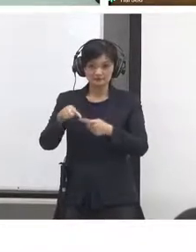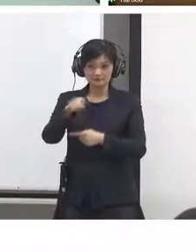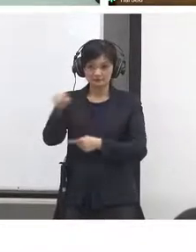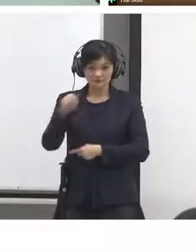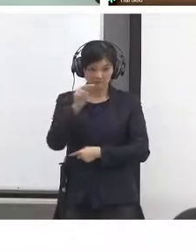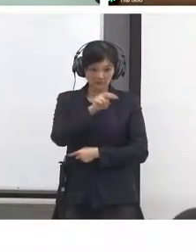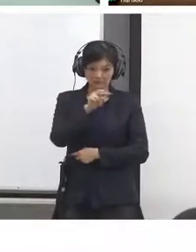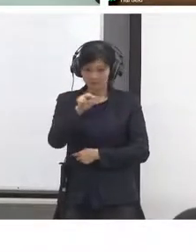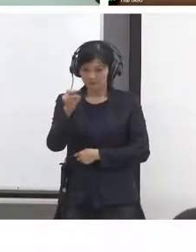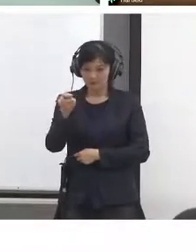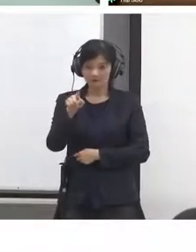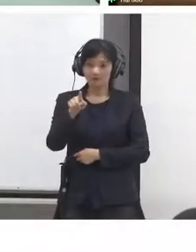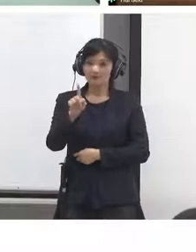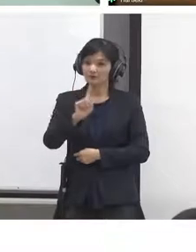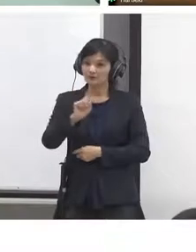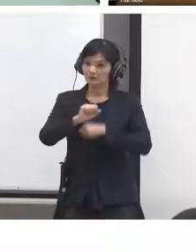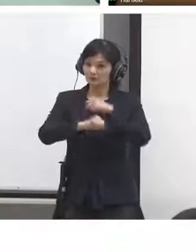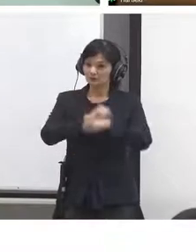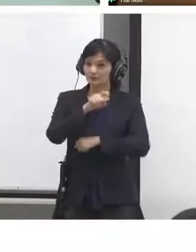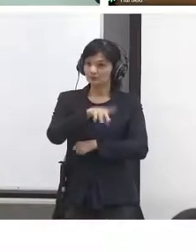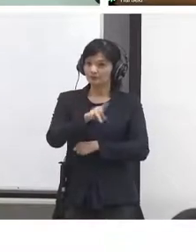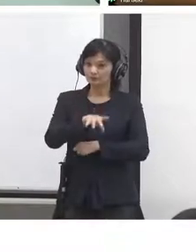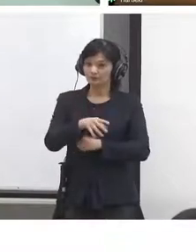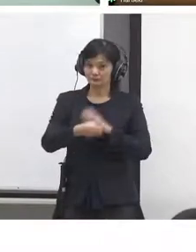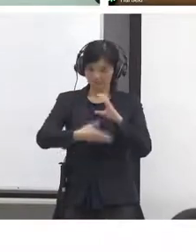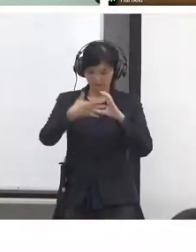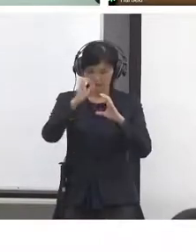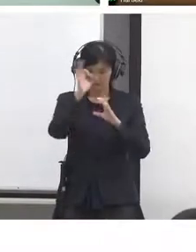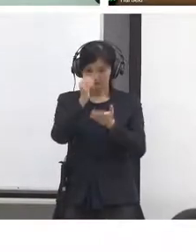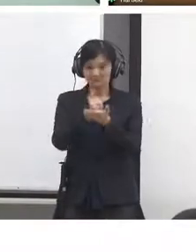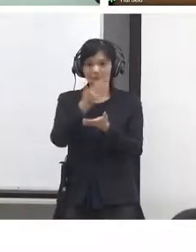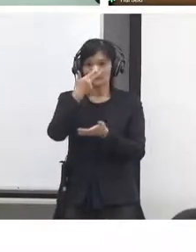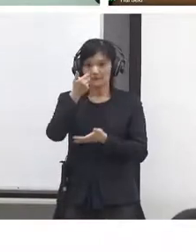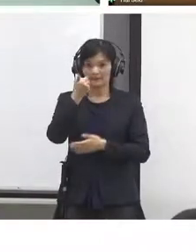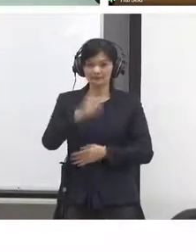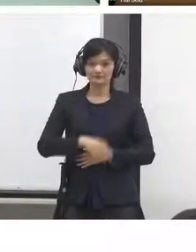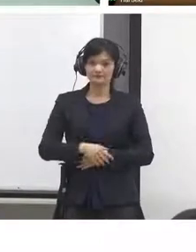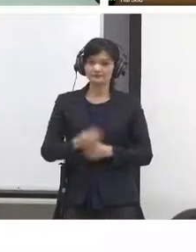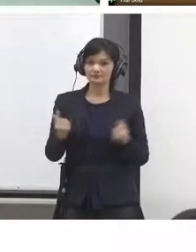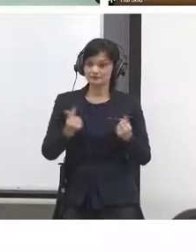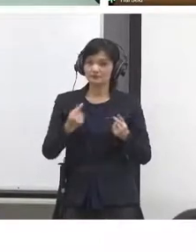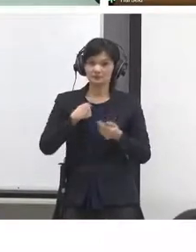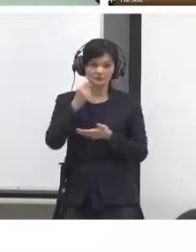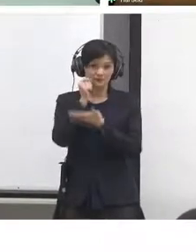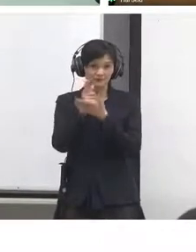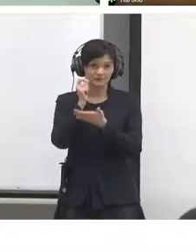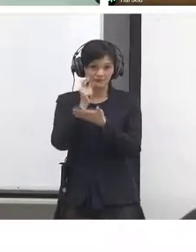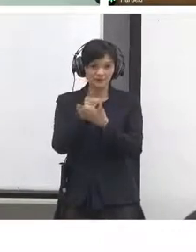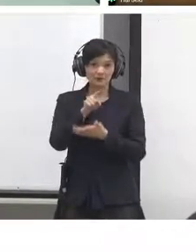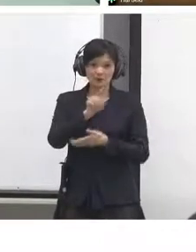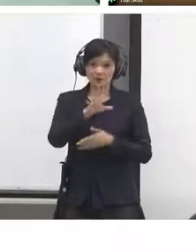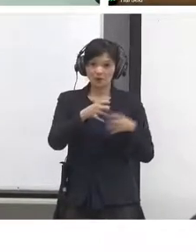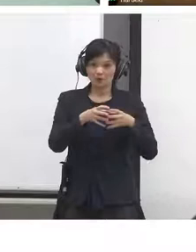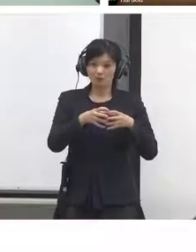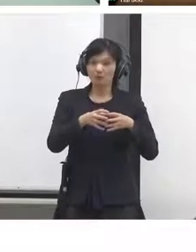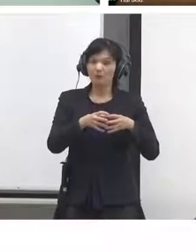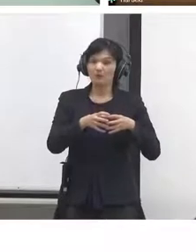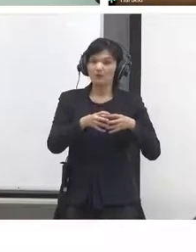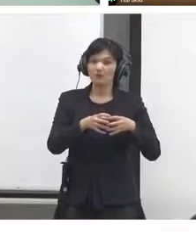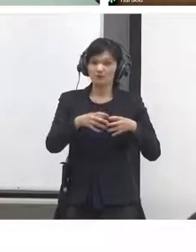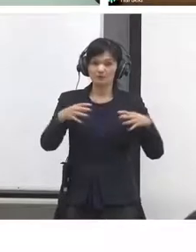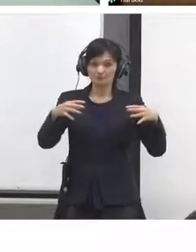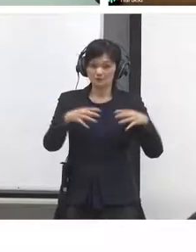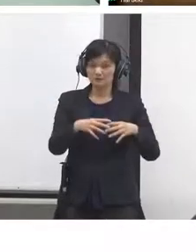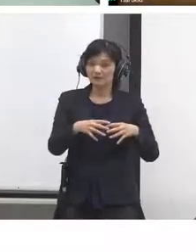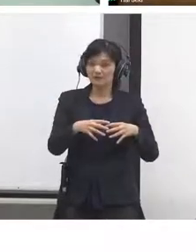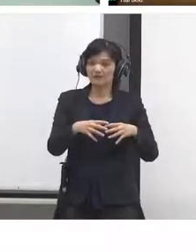monthly hackathon, so people can easily to join because it was organized online. So